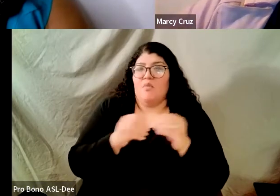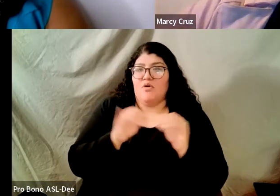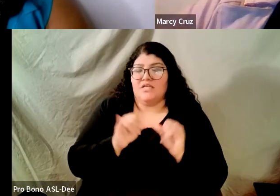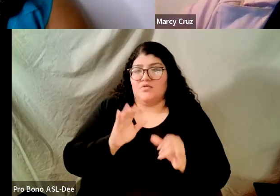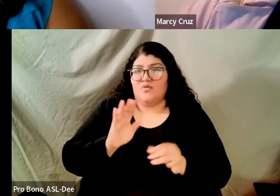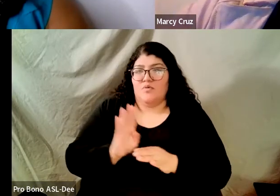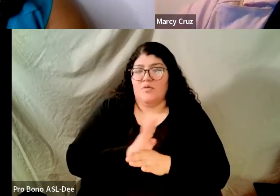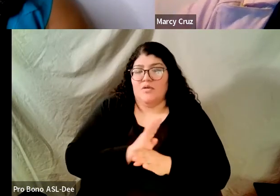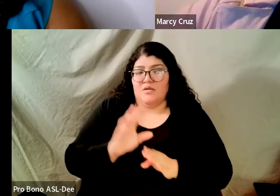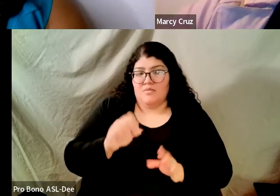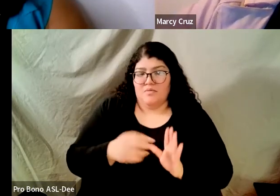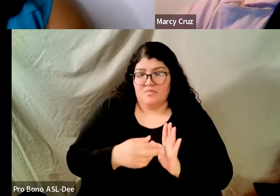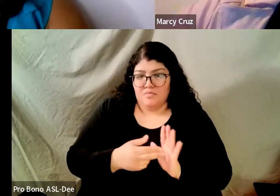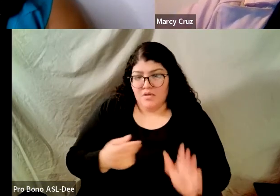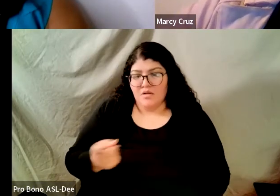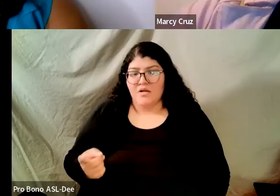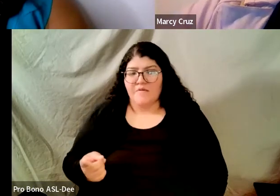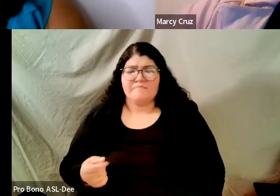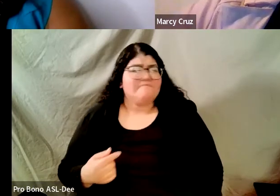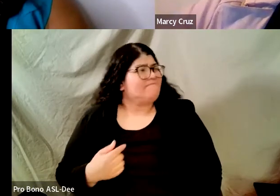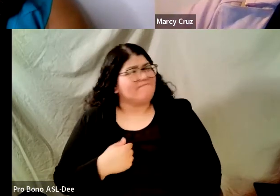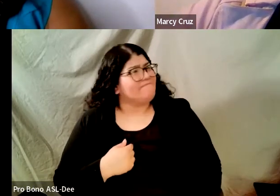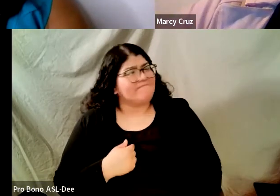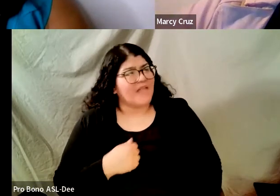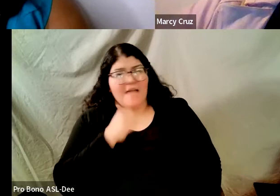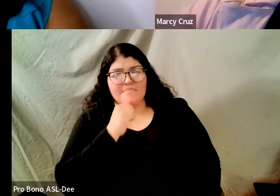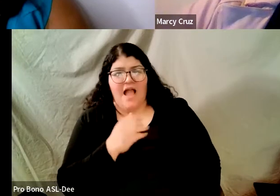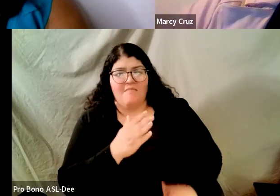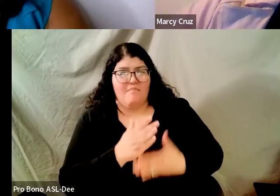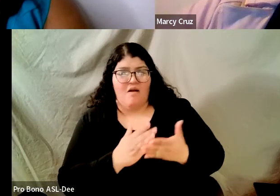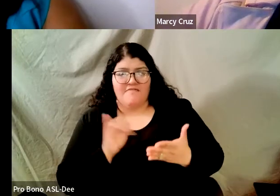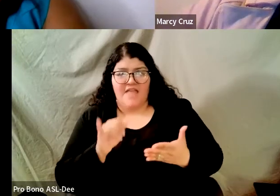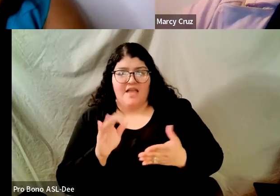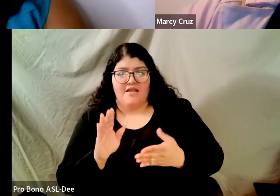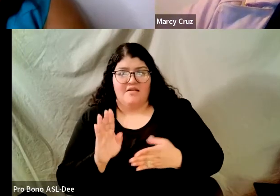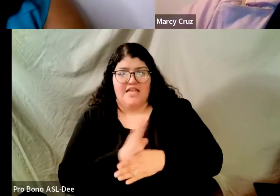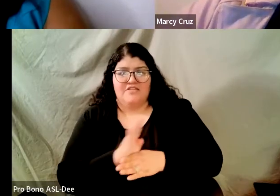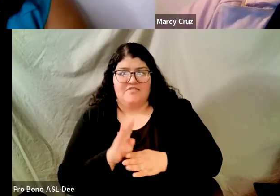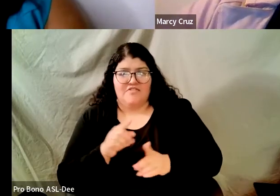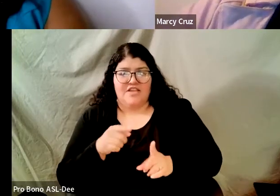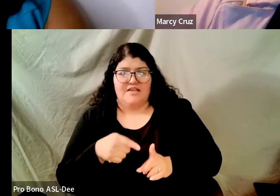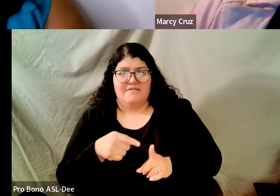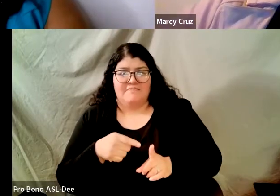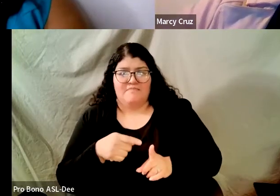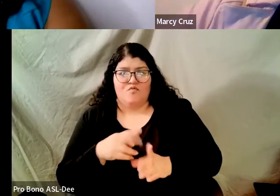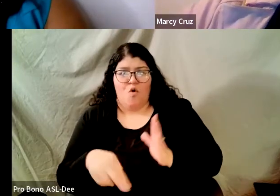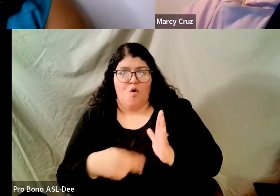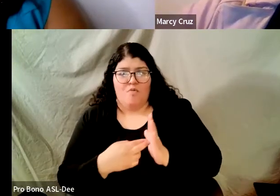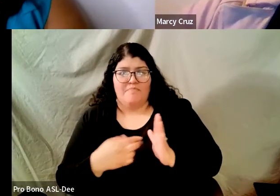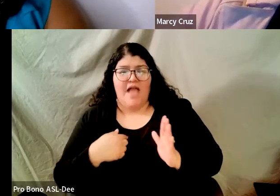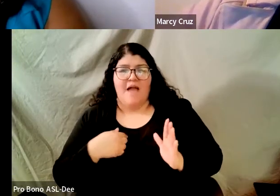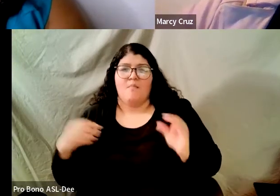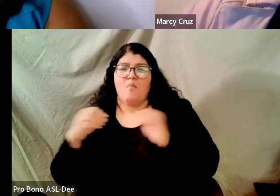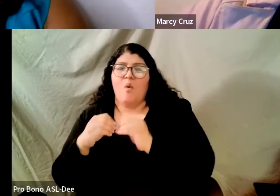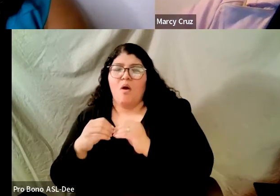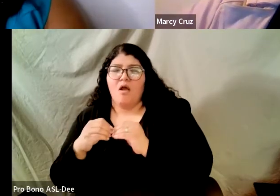I don't think that's necessarily where I would fall in the industry, because I'm more of a personality influencer